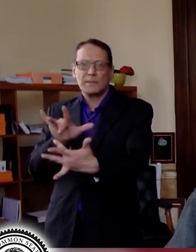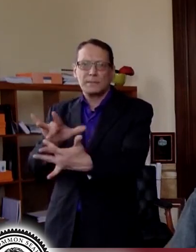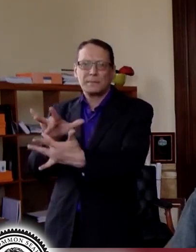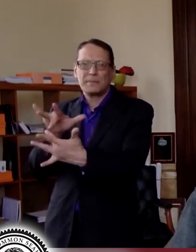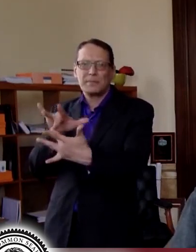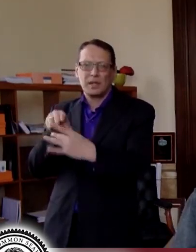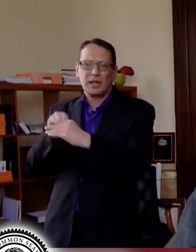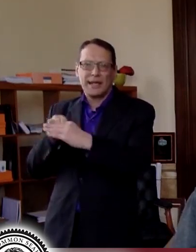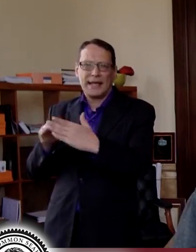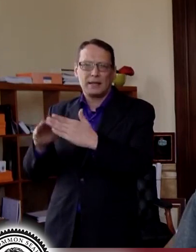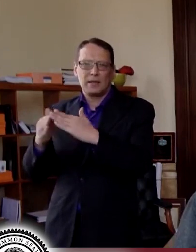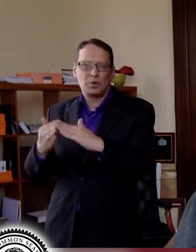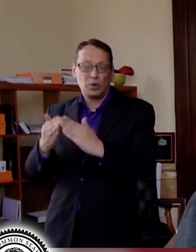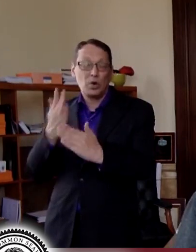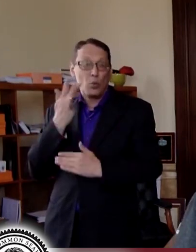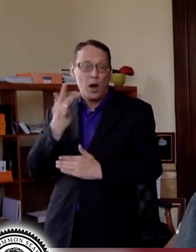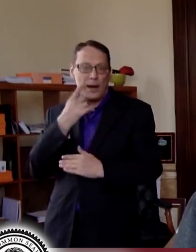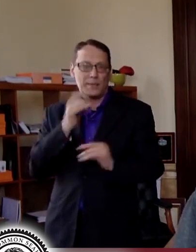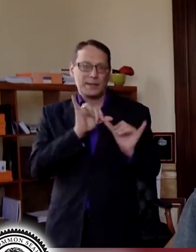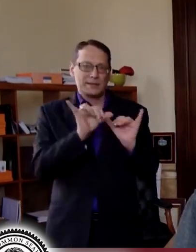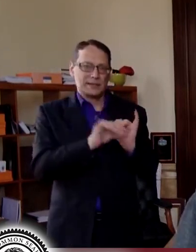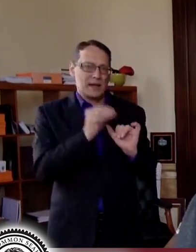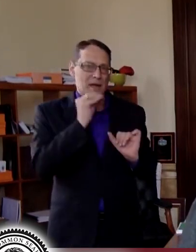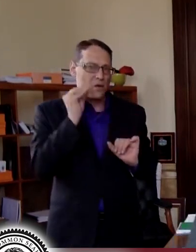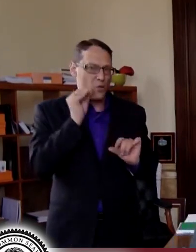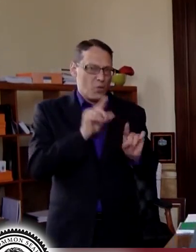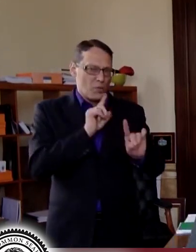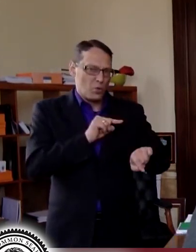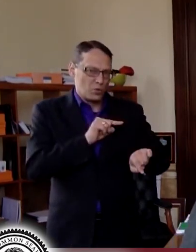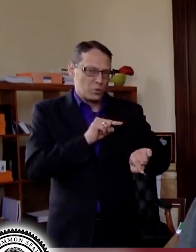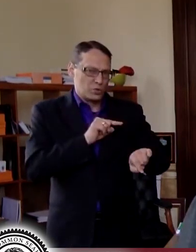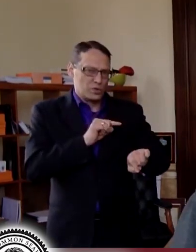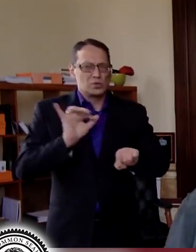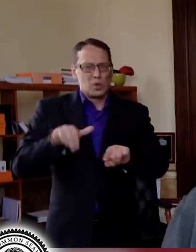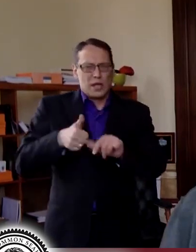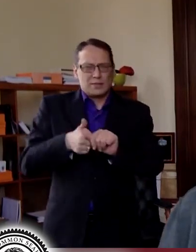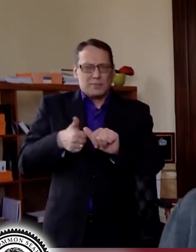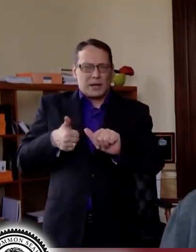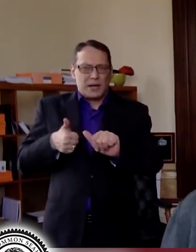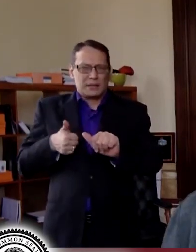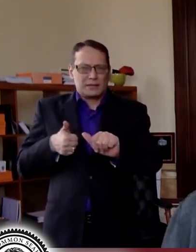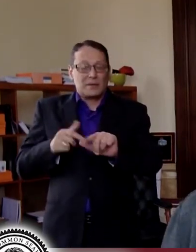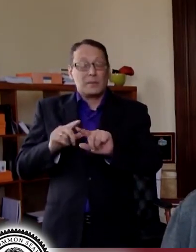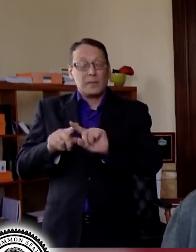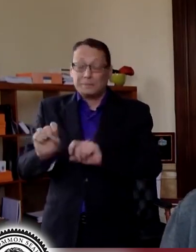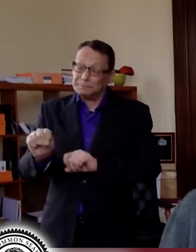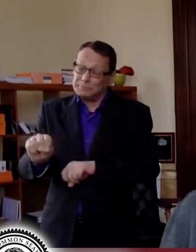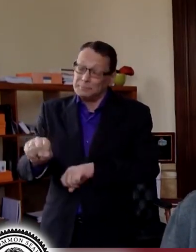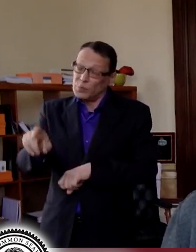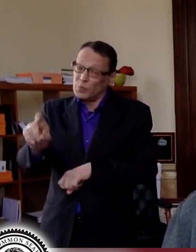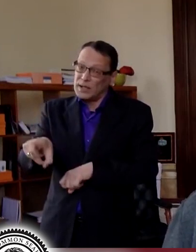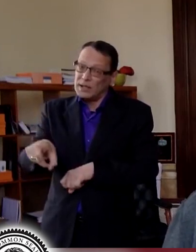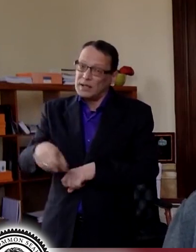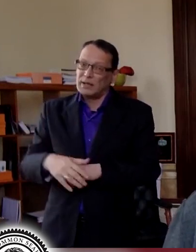So with the stay-at-home order in place. So that's running a bit behind. Certainly we do need that.